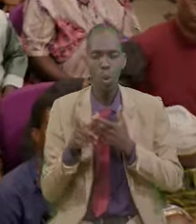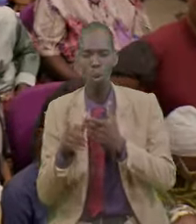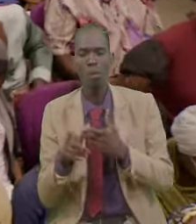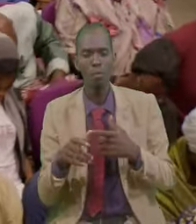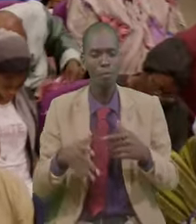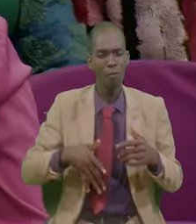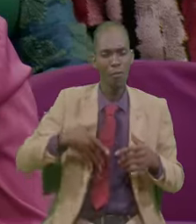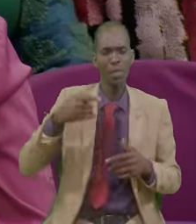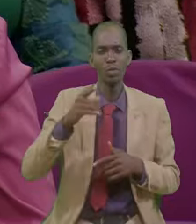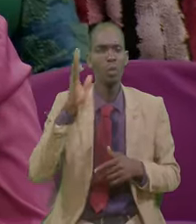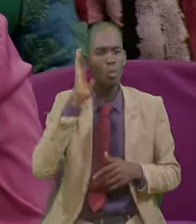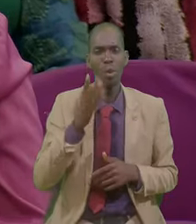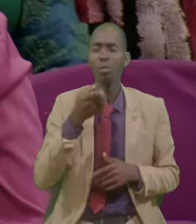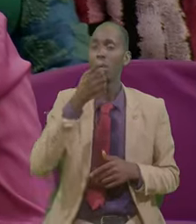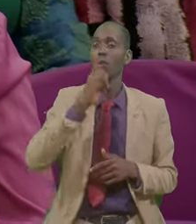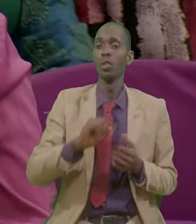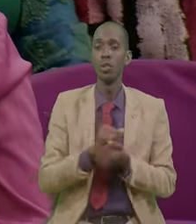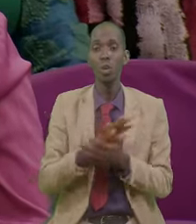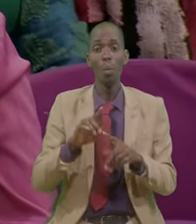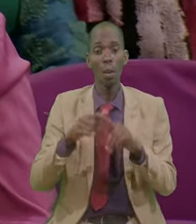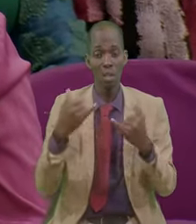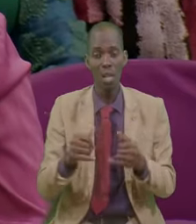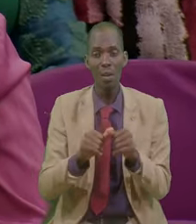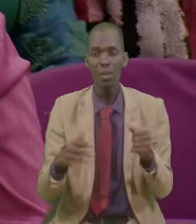up, everything is calm tonight.